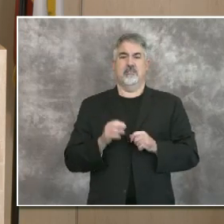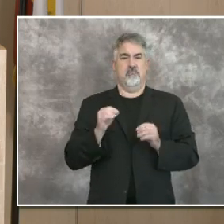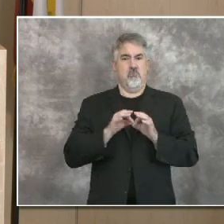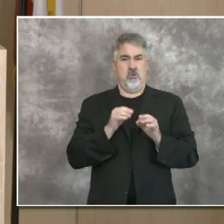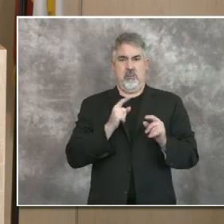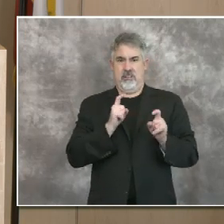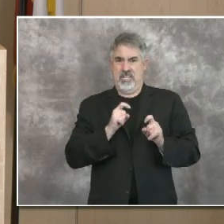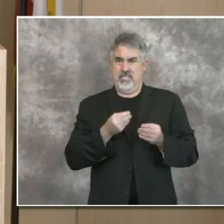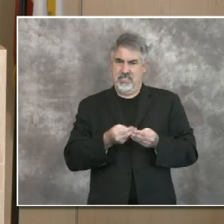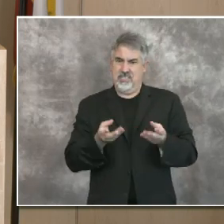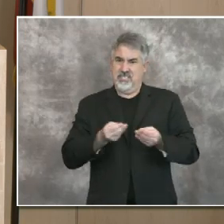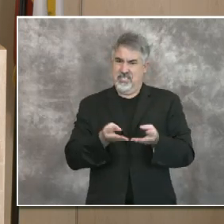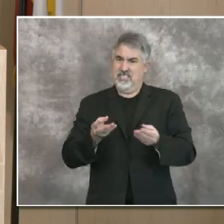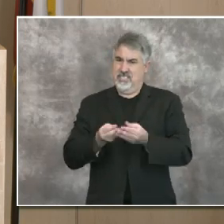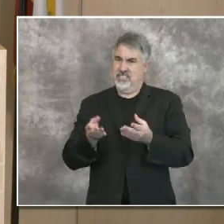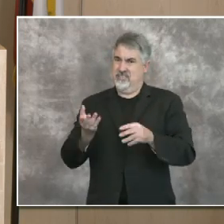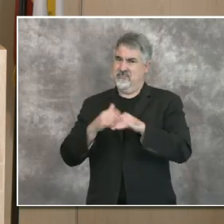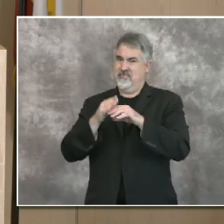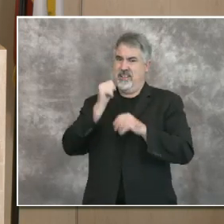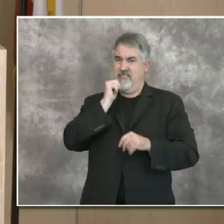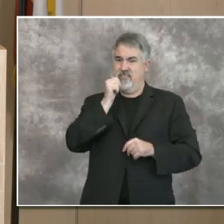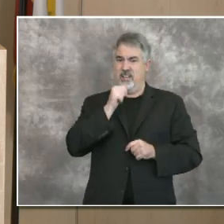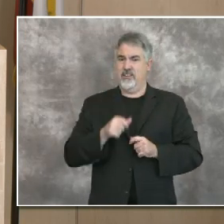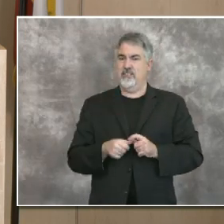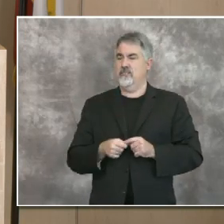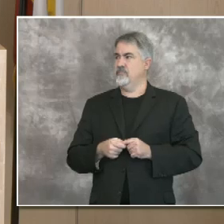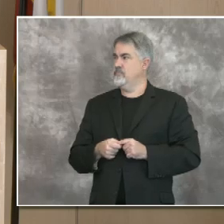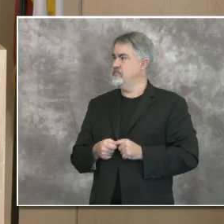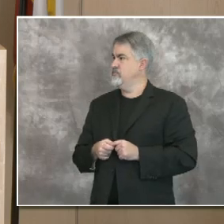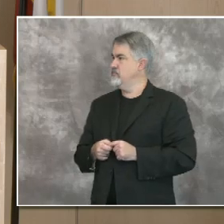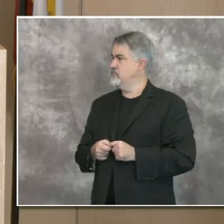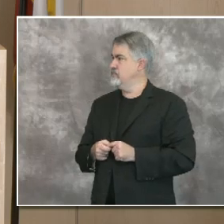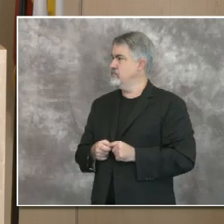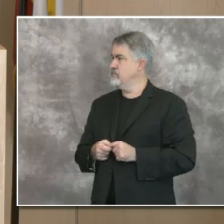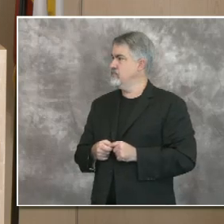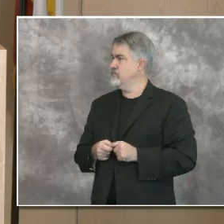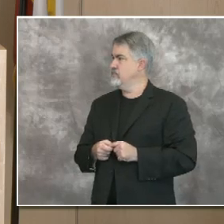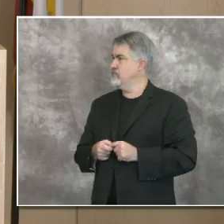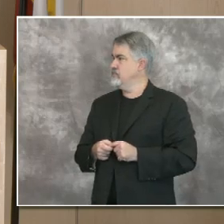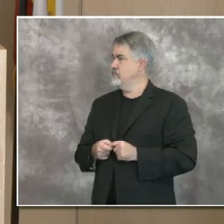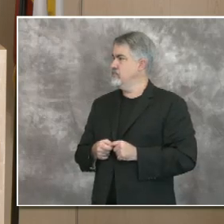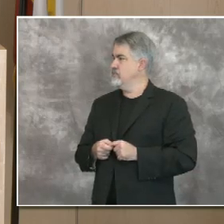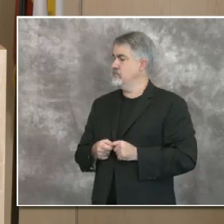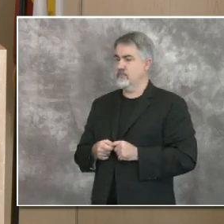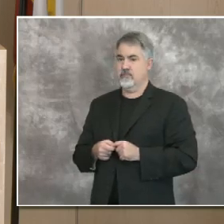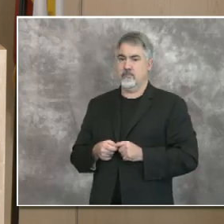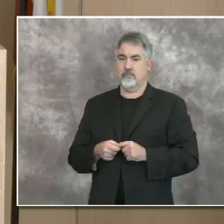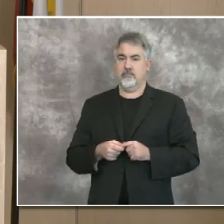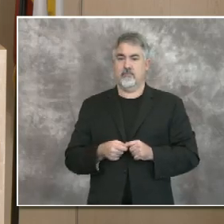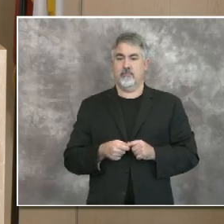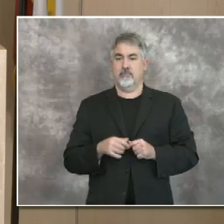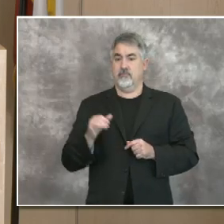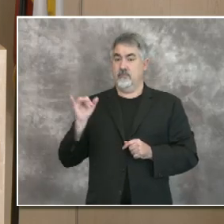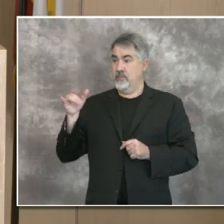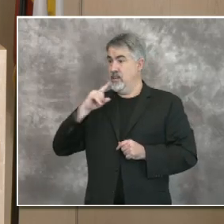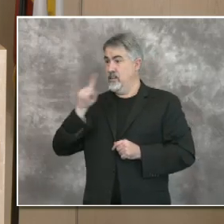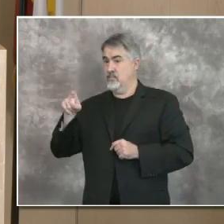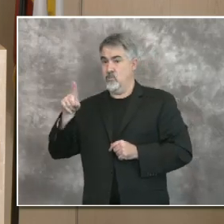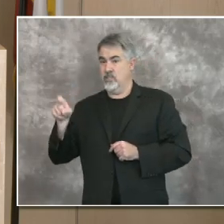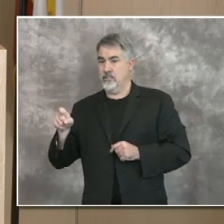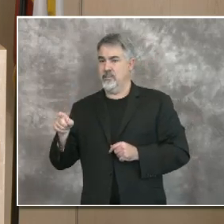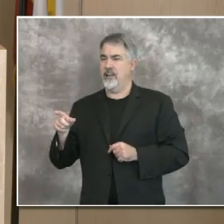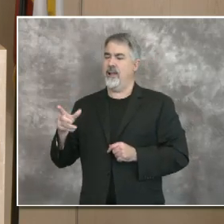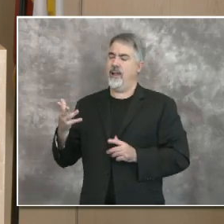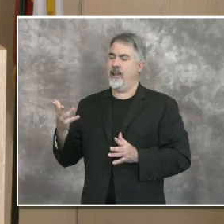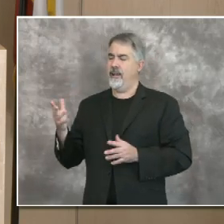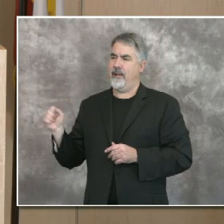goals over the next week. So does that answer? Yes, go on. Yes, no, thank you